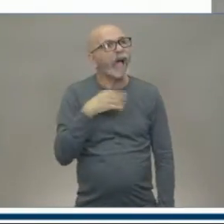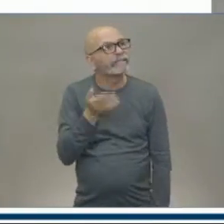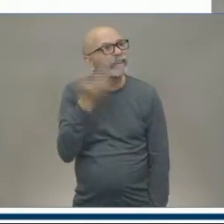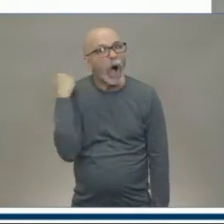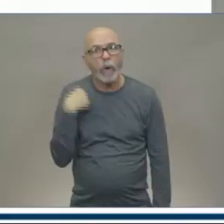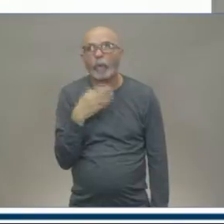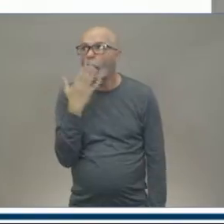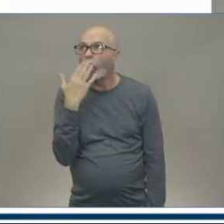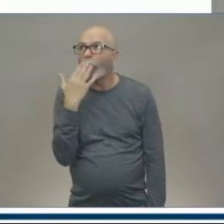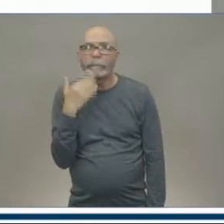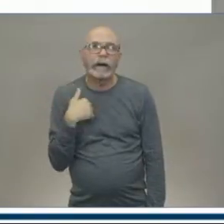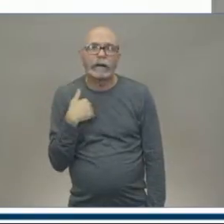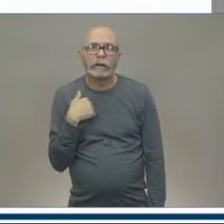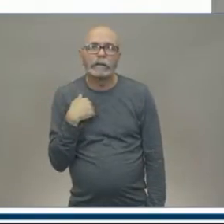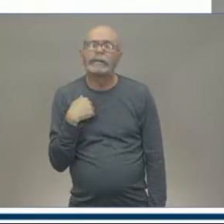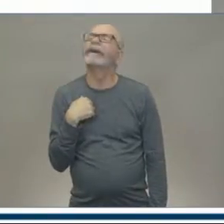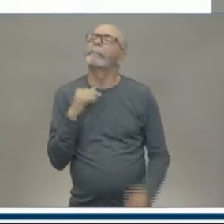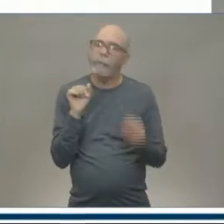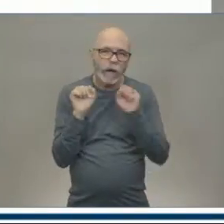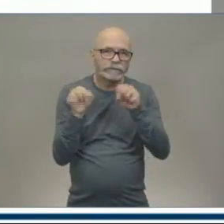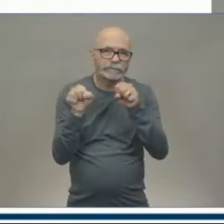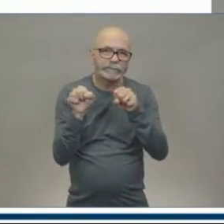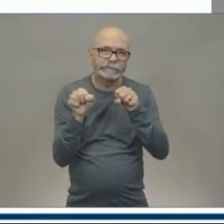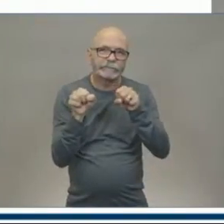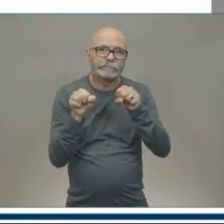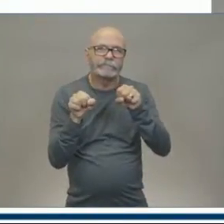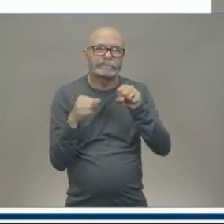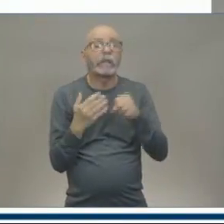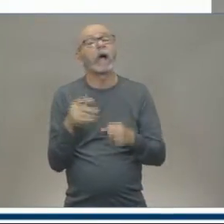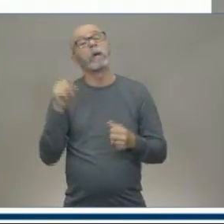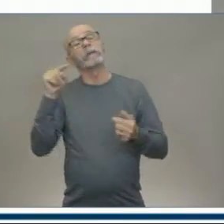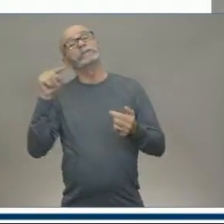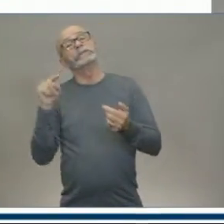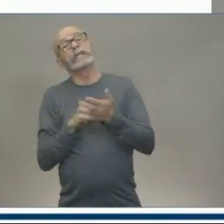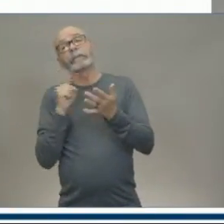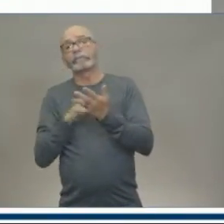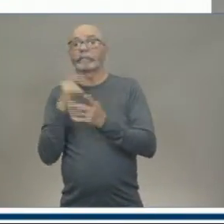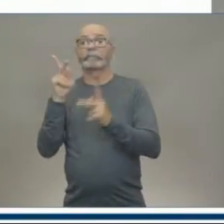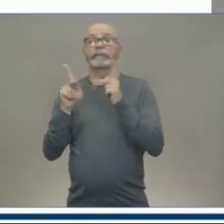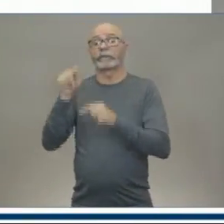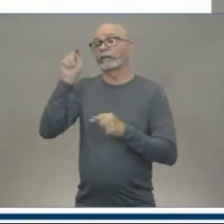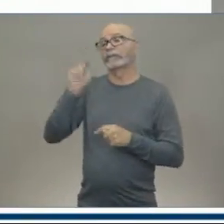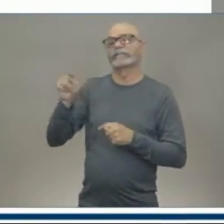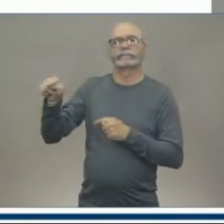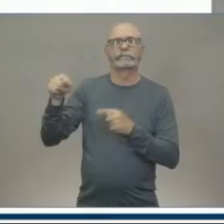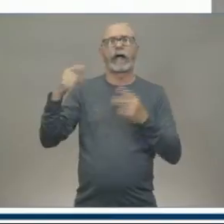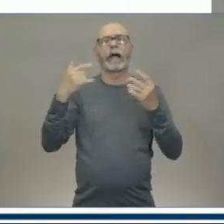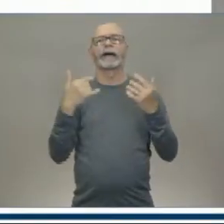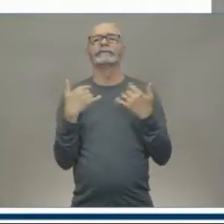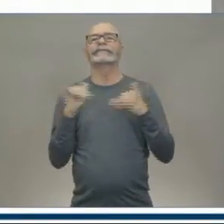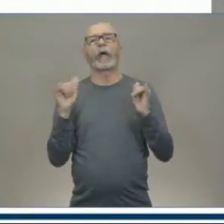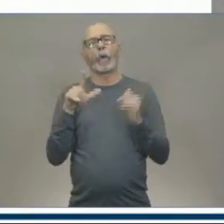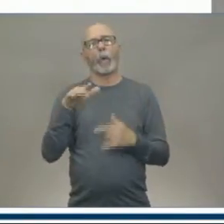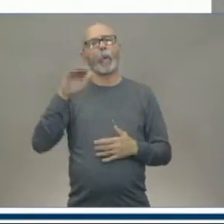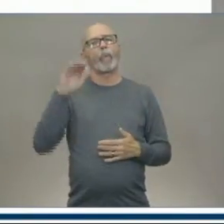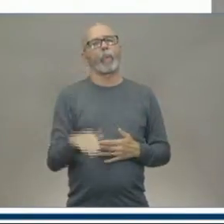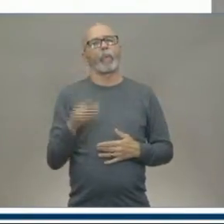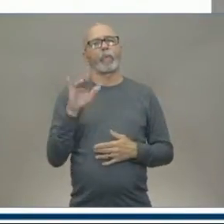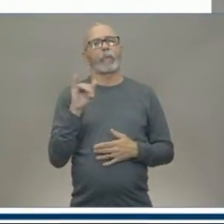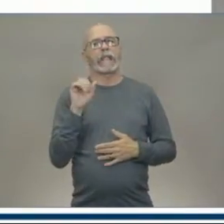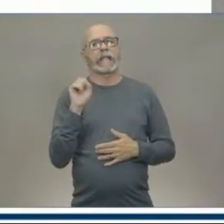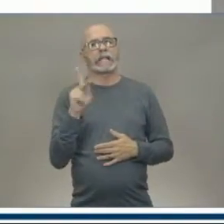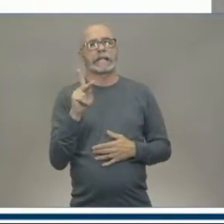that out. Having said that, a lot of times the community exposure sites still remain low risk because they are places where it's